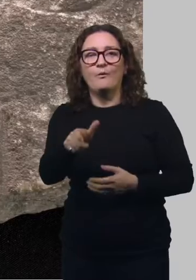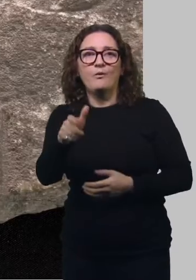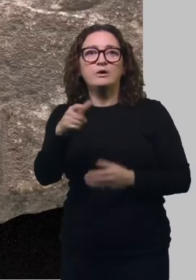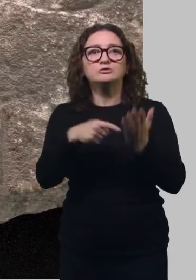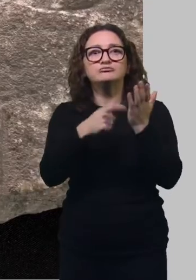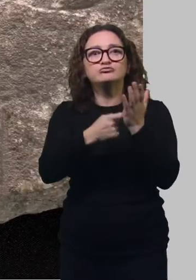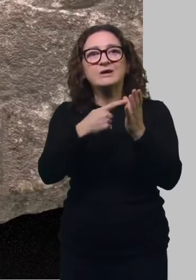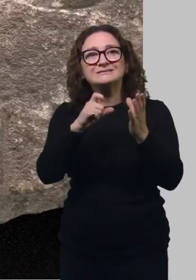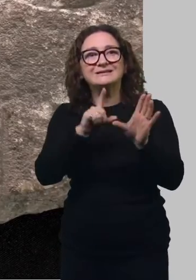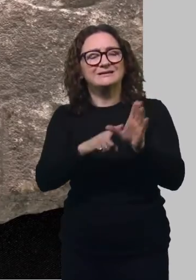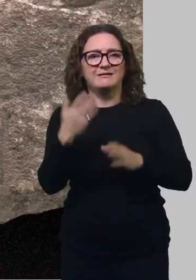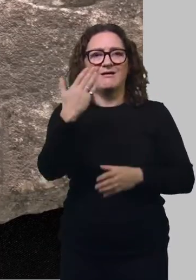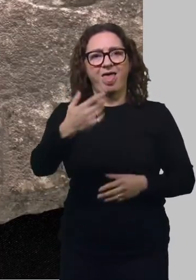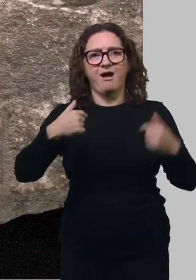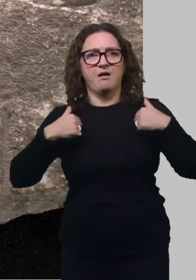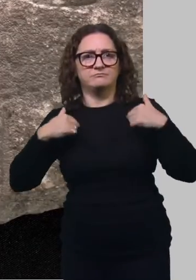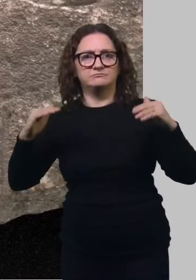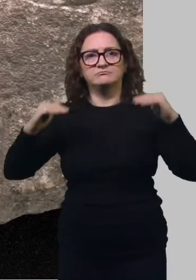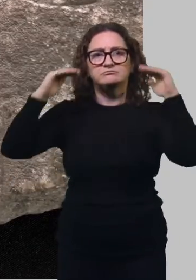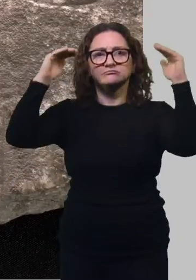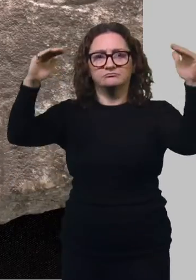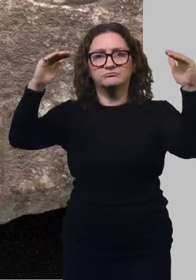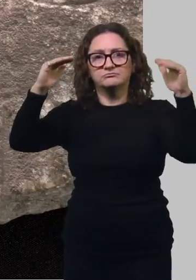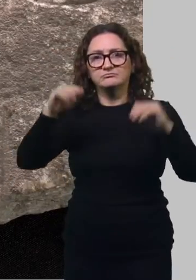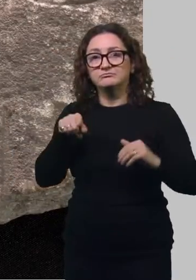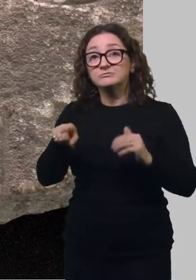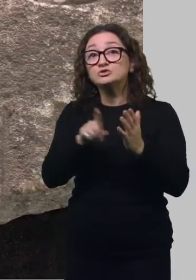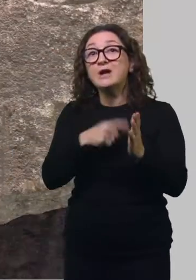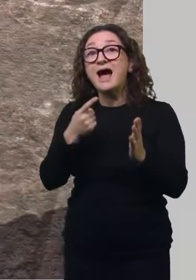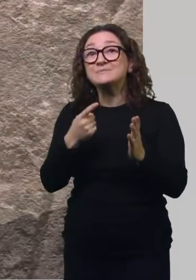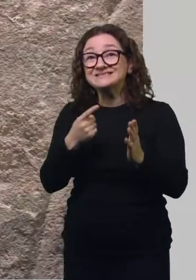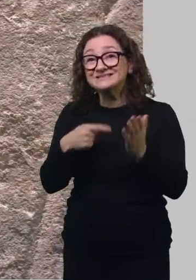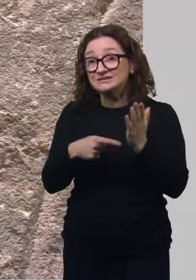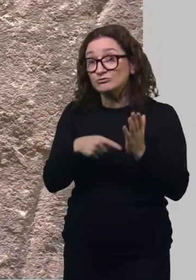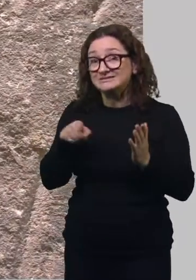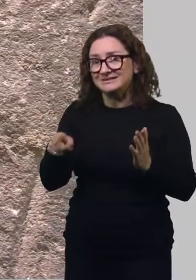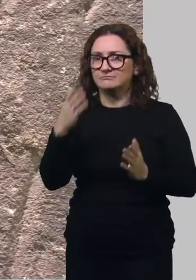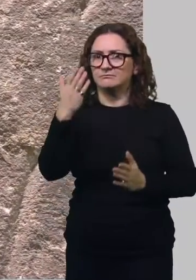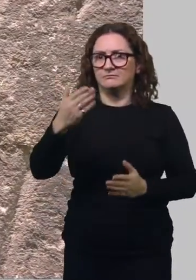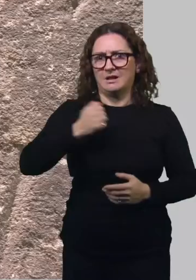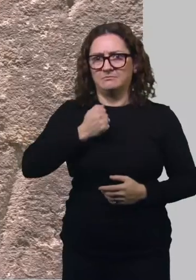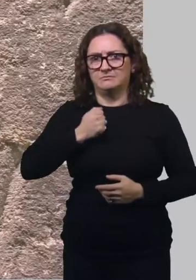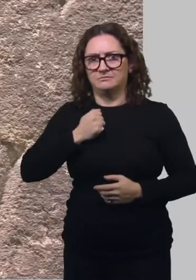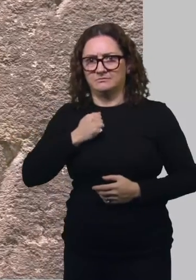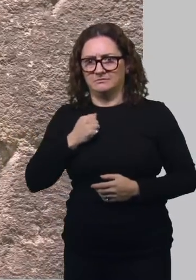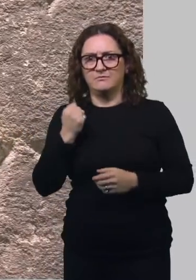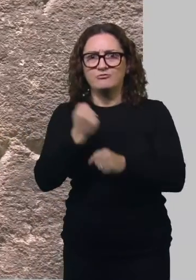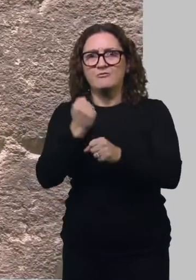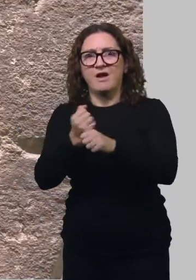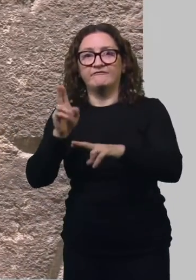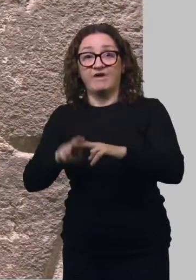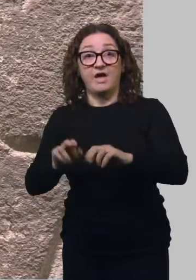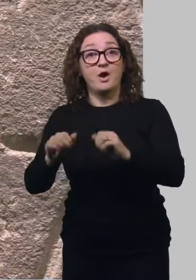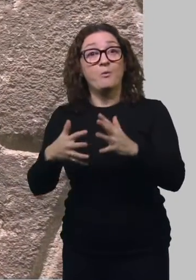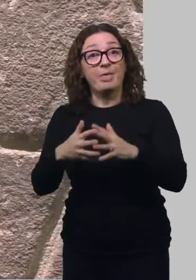in the Tracy peerage claim. James Tracy produced the fragments, claiming it was the gravestone of William Tracy, his